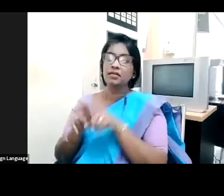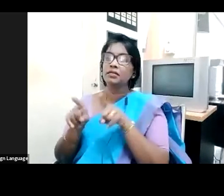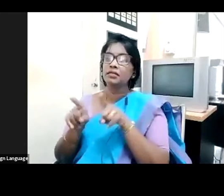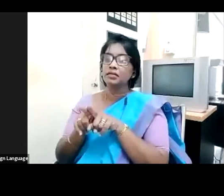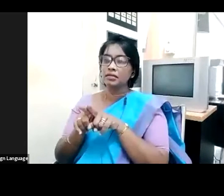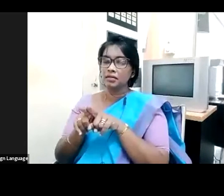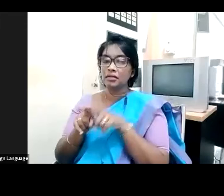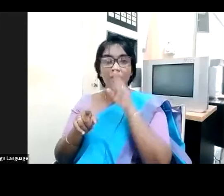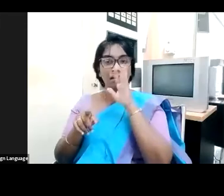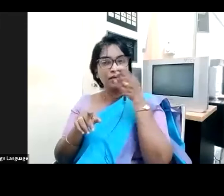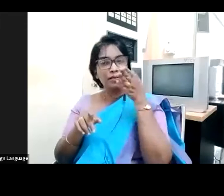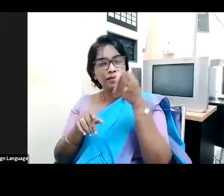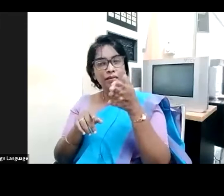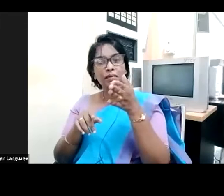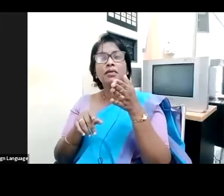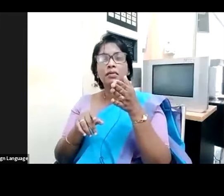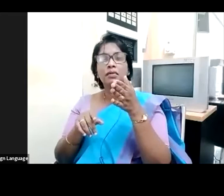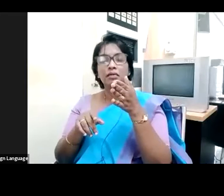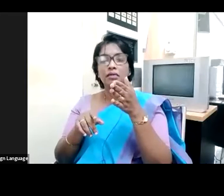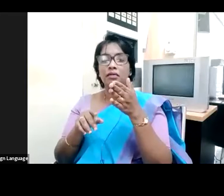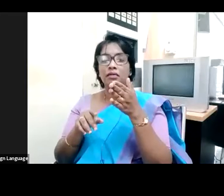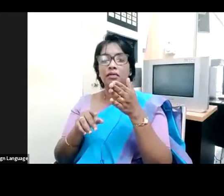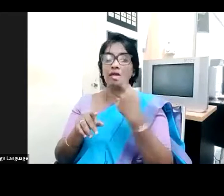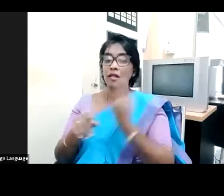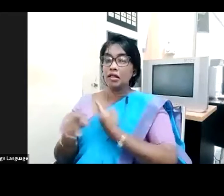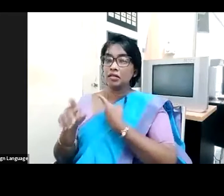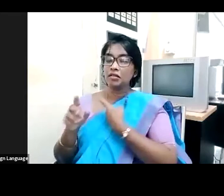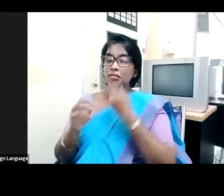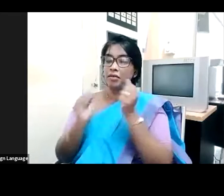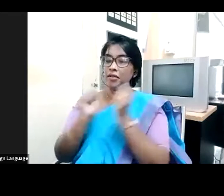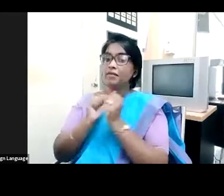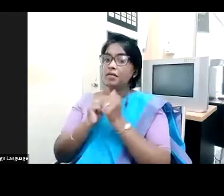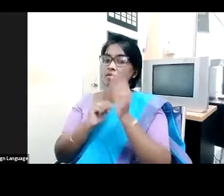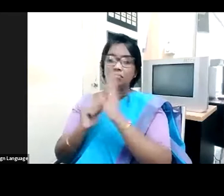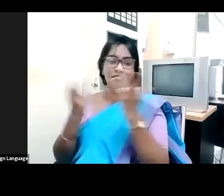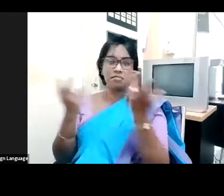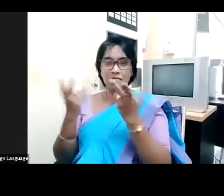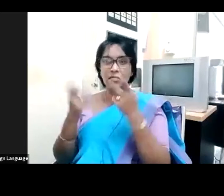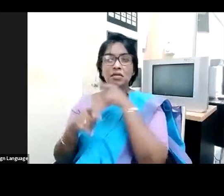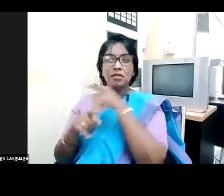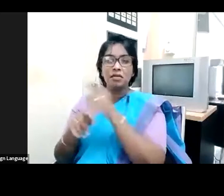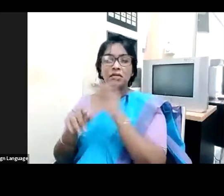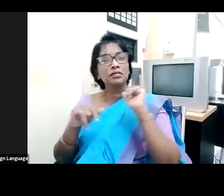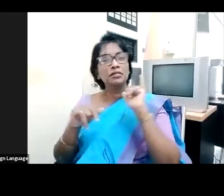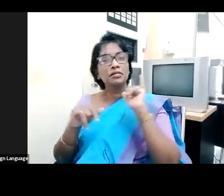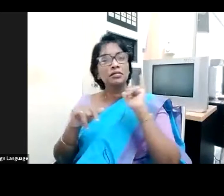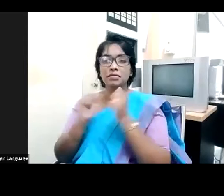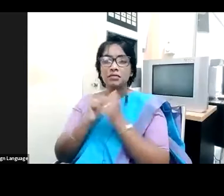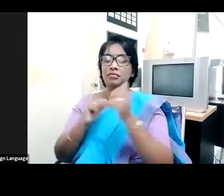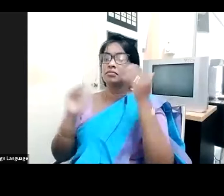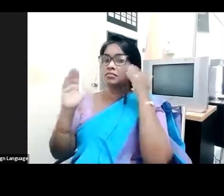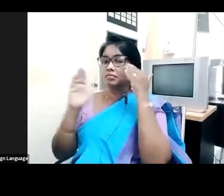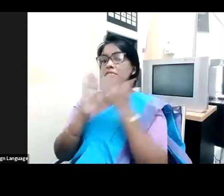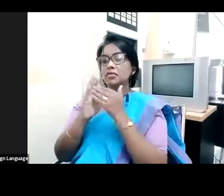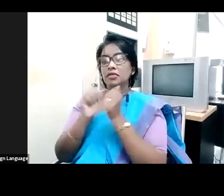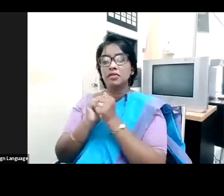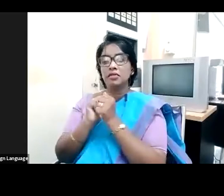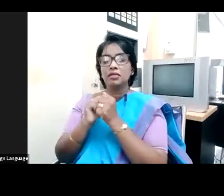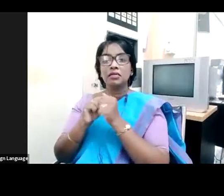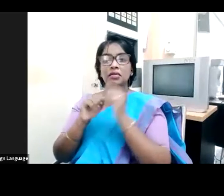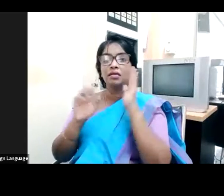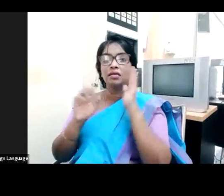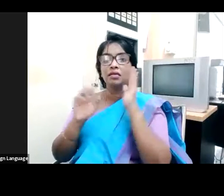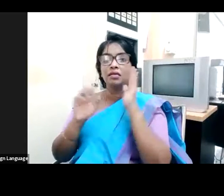experts who have very narrow fields of specialty coming and doing a particular job. You need teams to